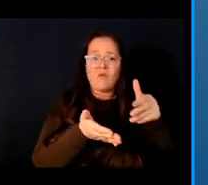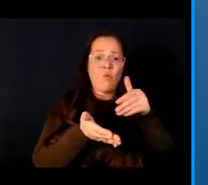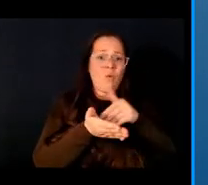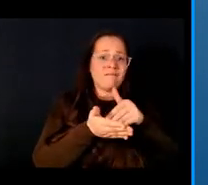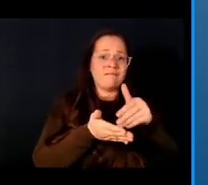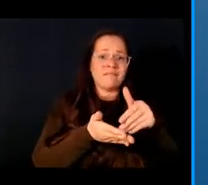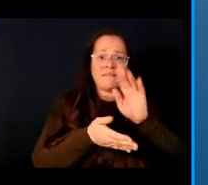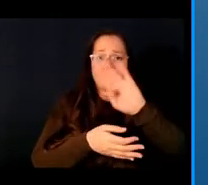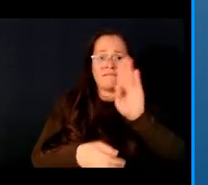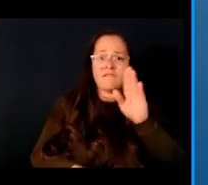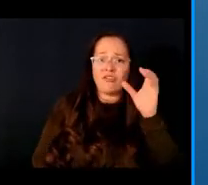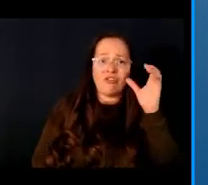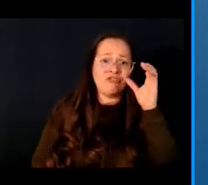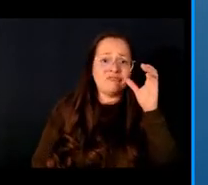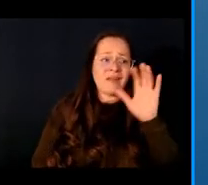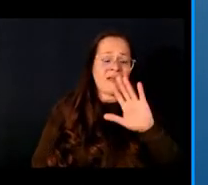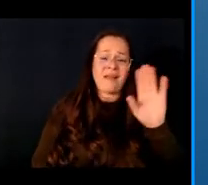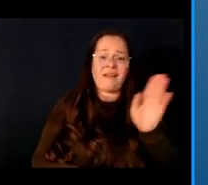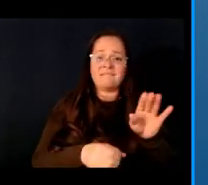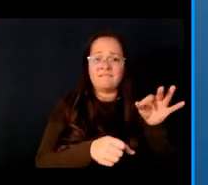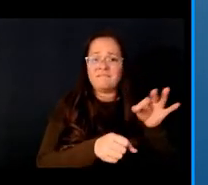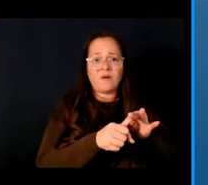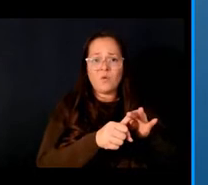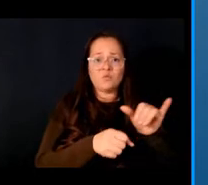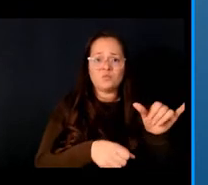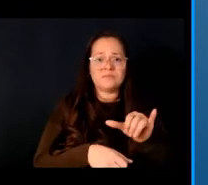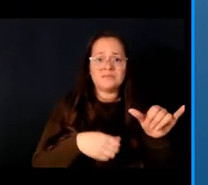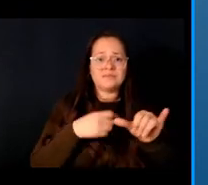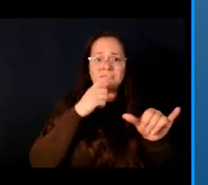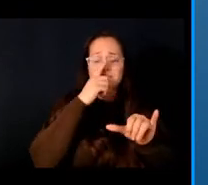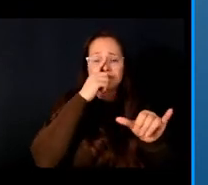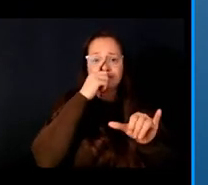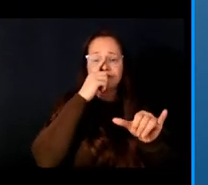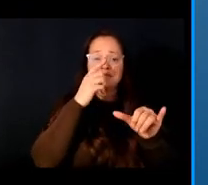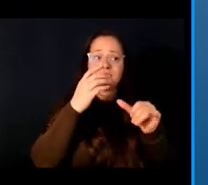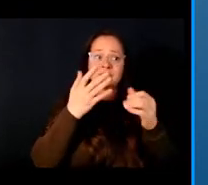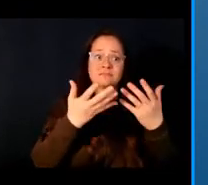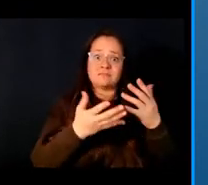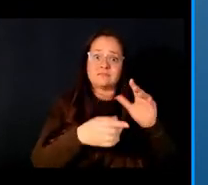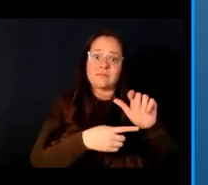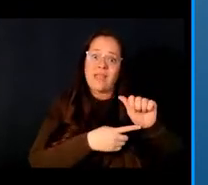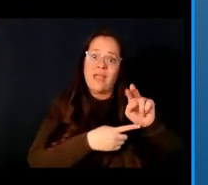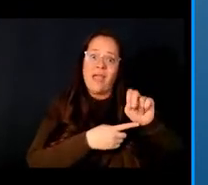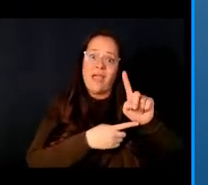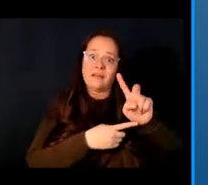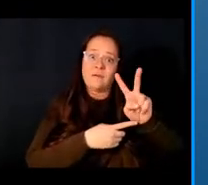and voteless and voteless